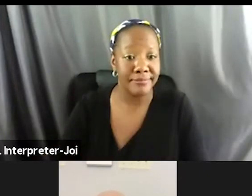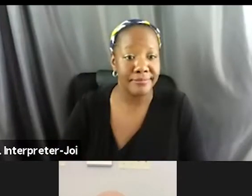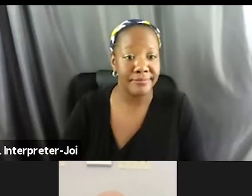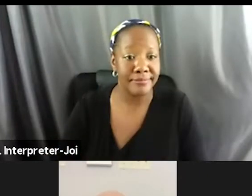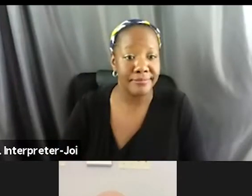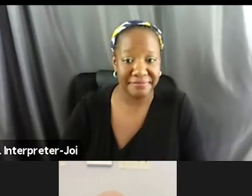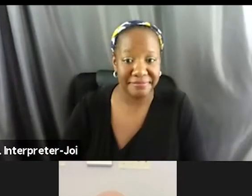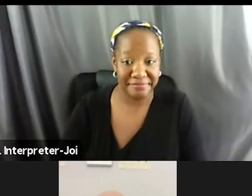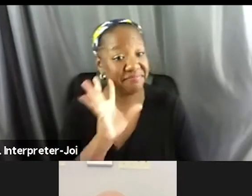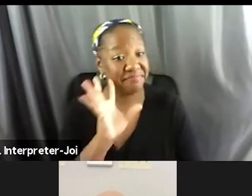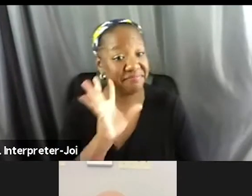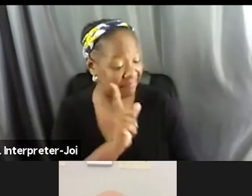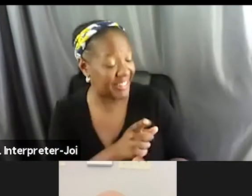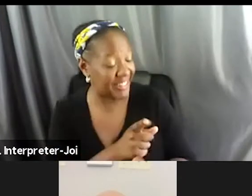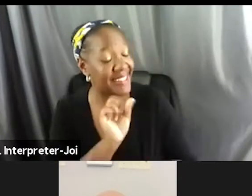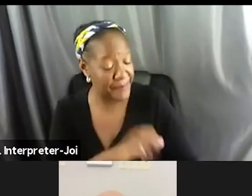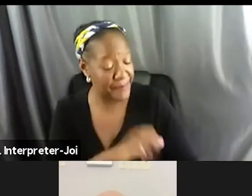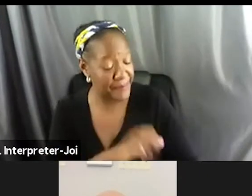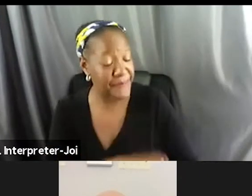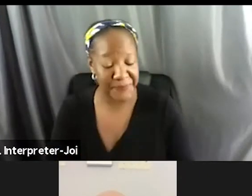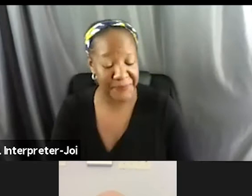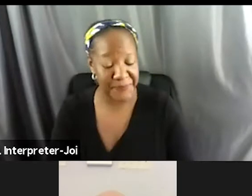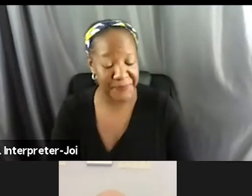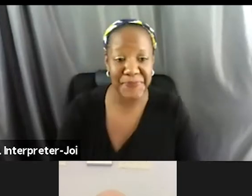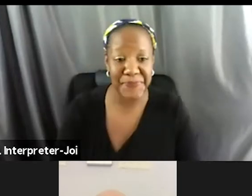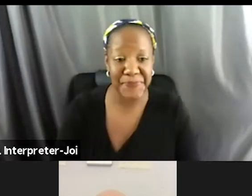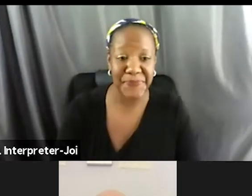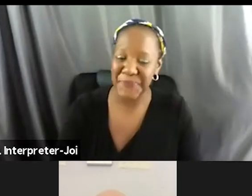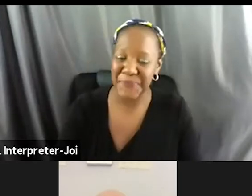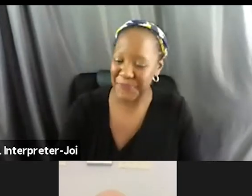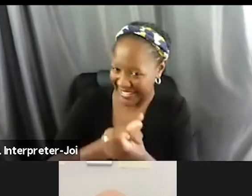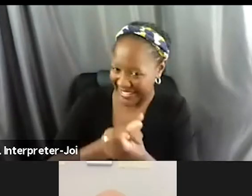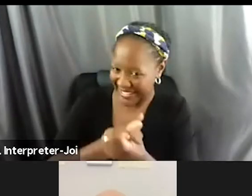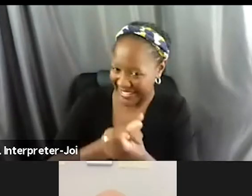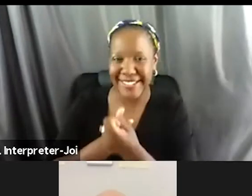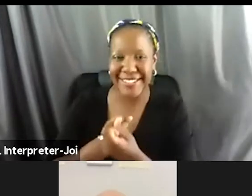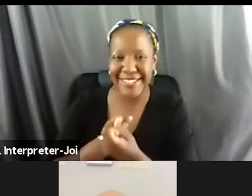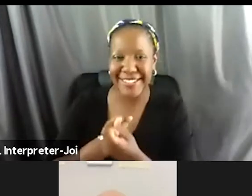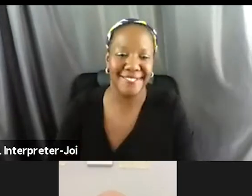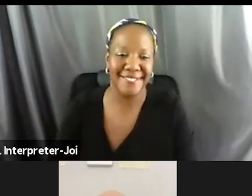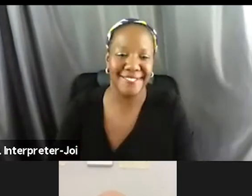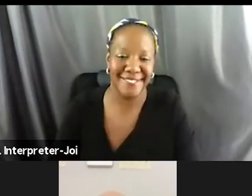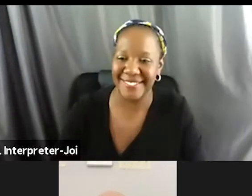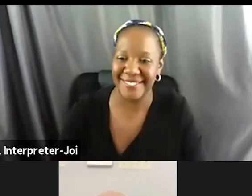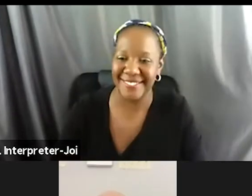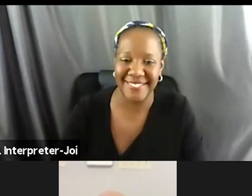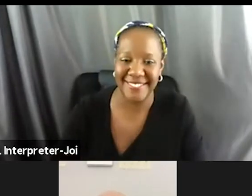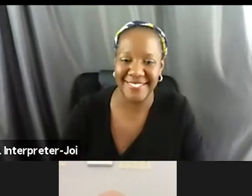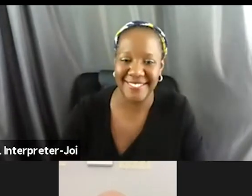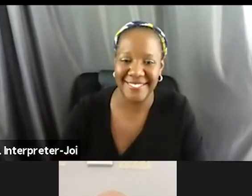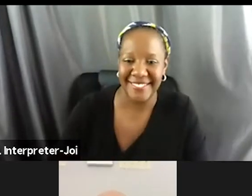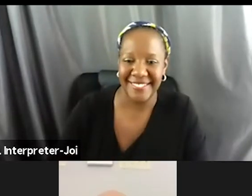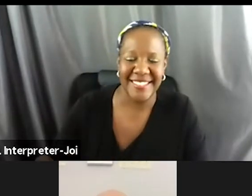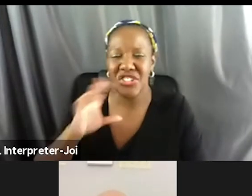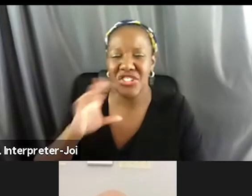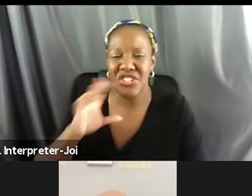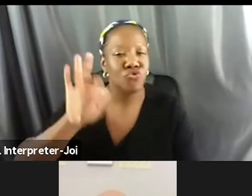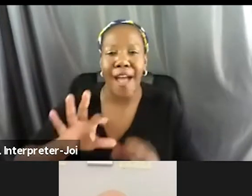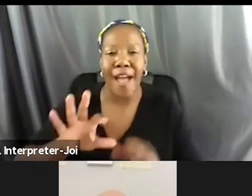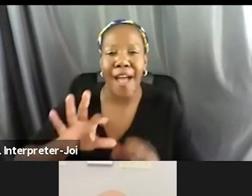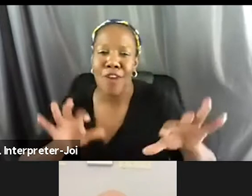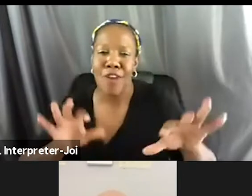Yeah. Oh, I dig it. I dig it. Woo. And like, you guys are just dropping wisdom everywhere. All